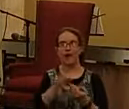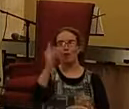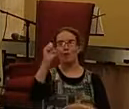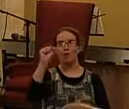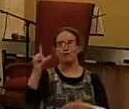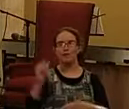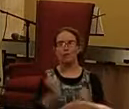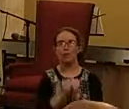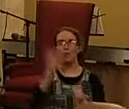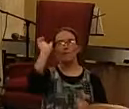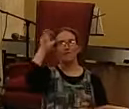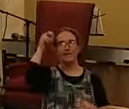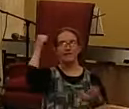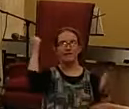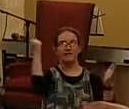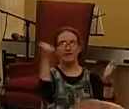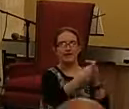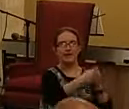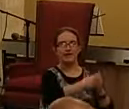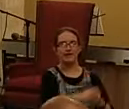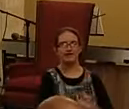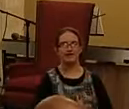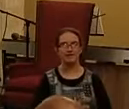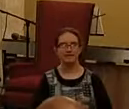with satanic attack.